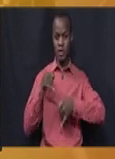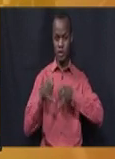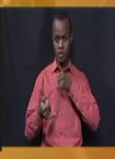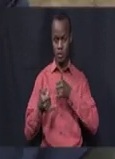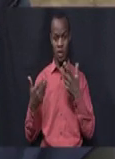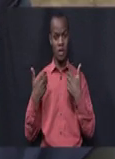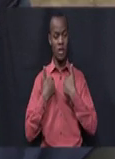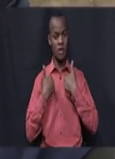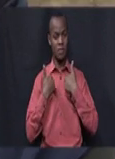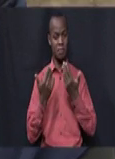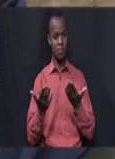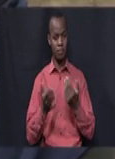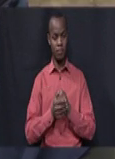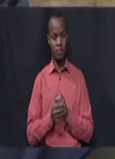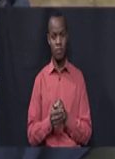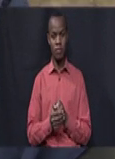is